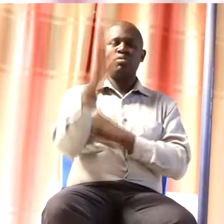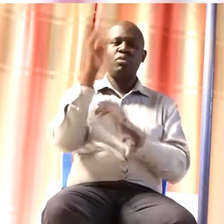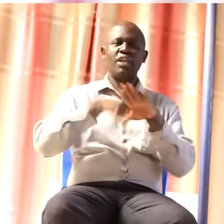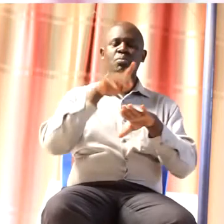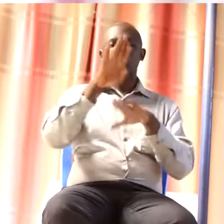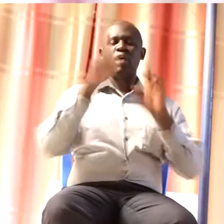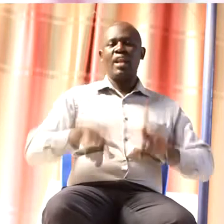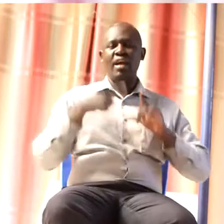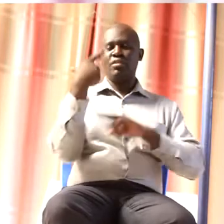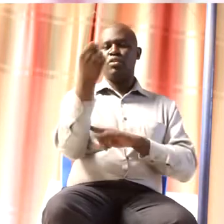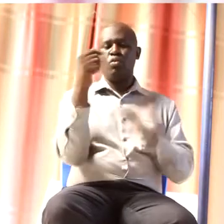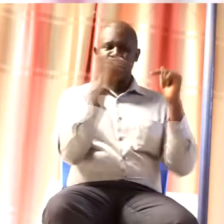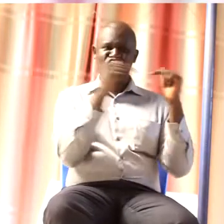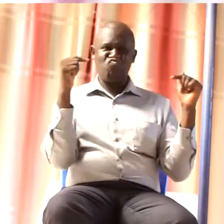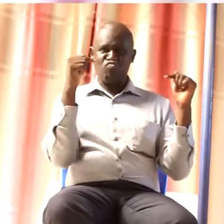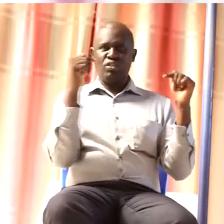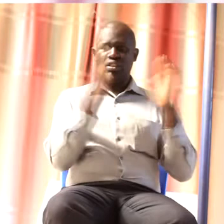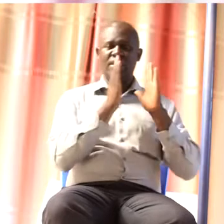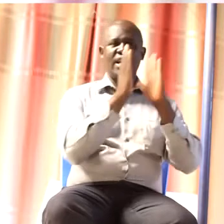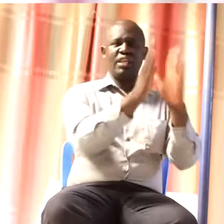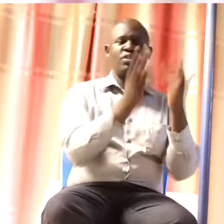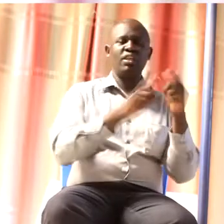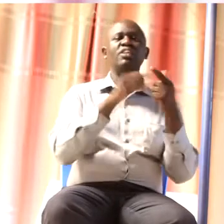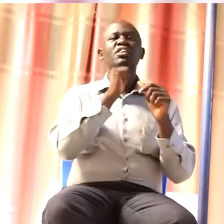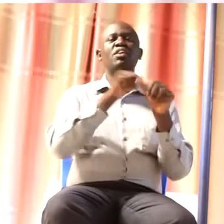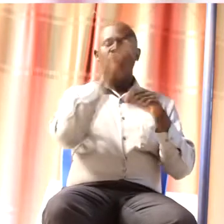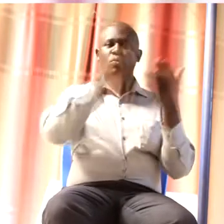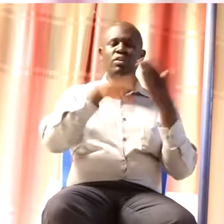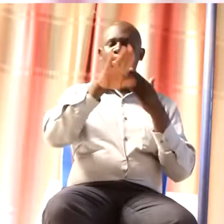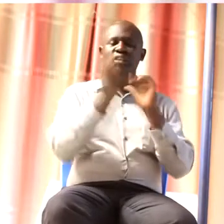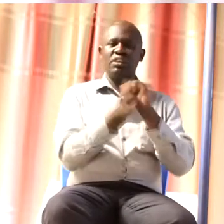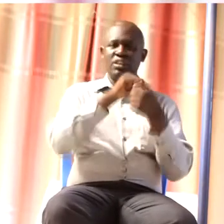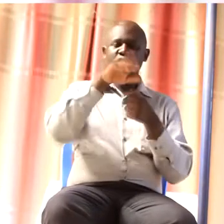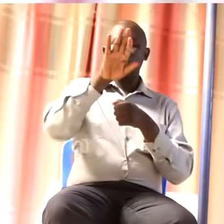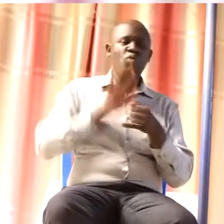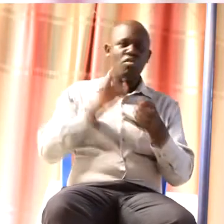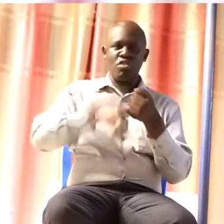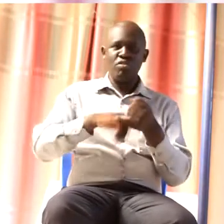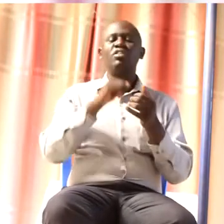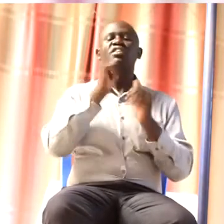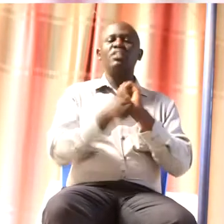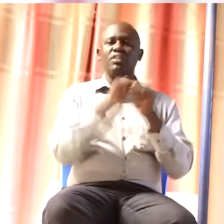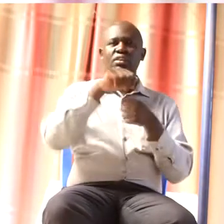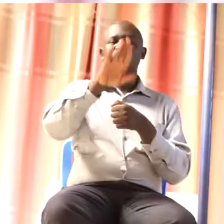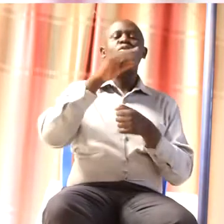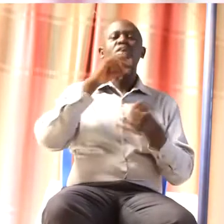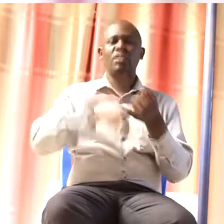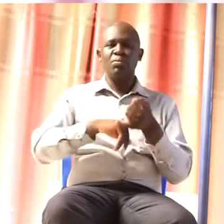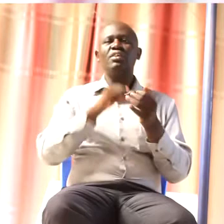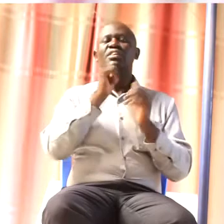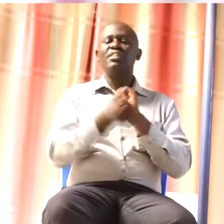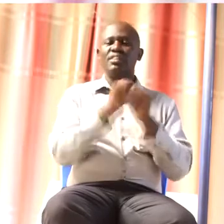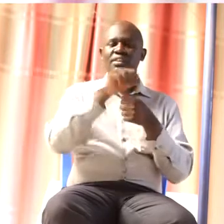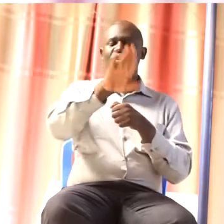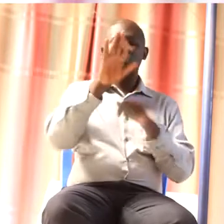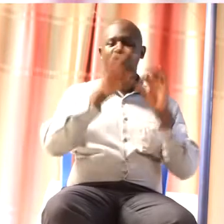is going opposite direction, it is not about changing your wife. It is not about changing your husband. It's not about changing your